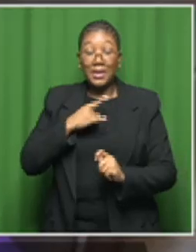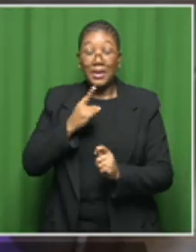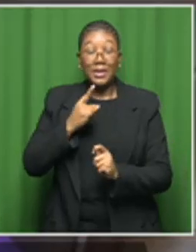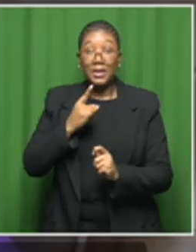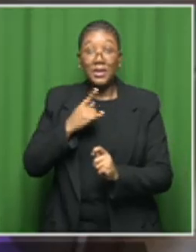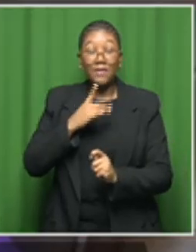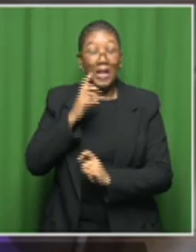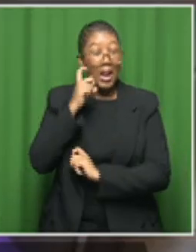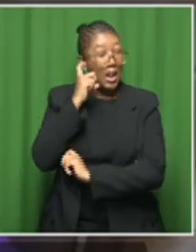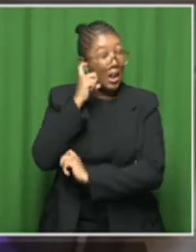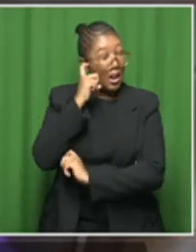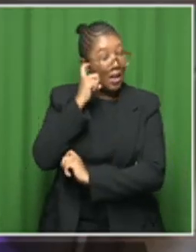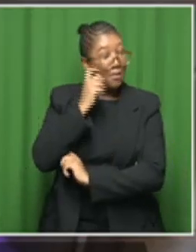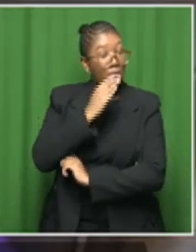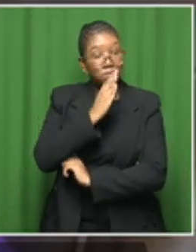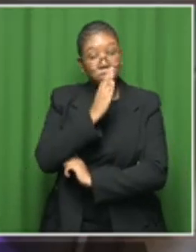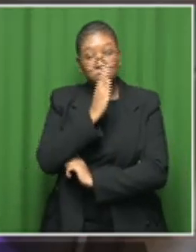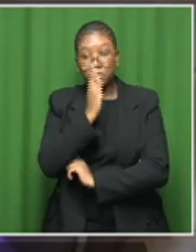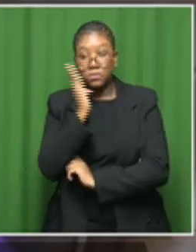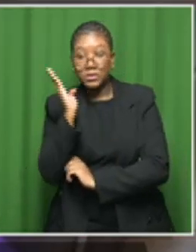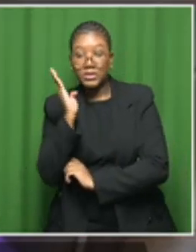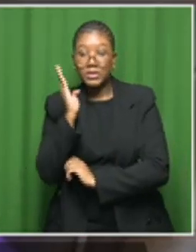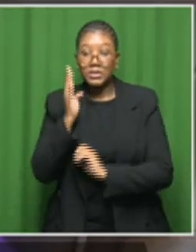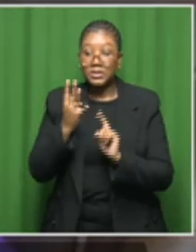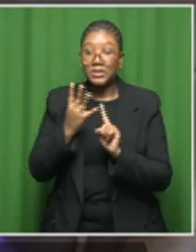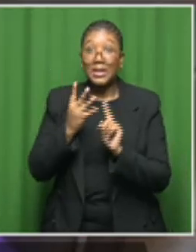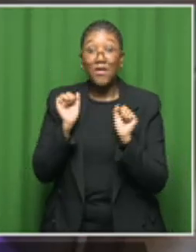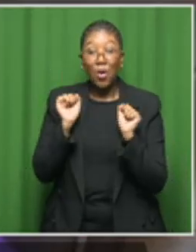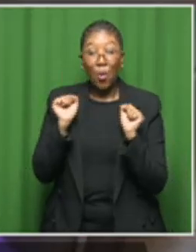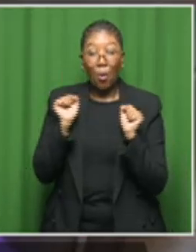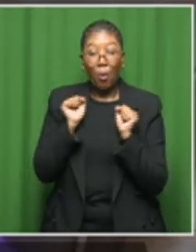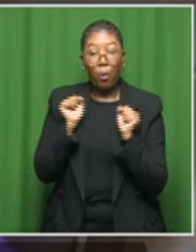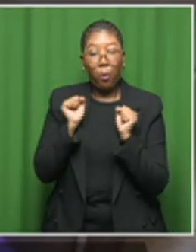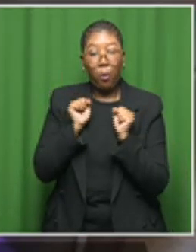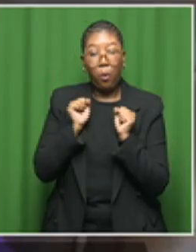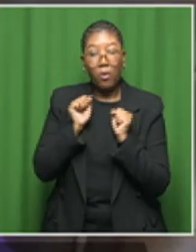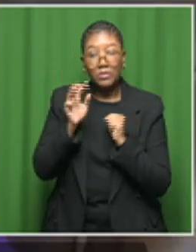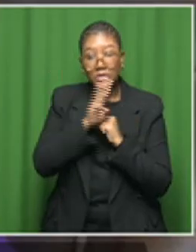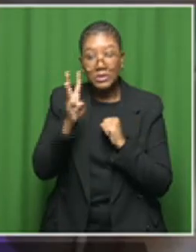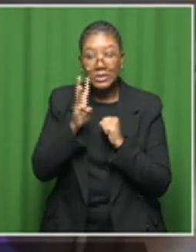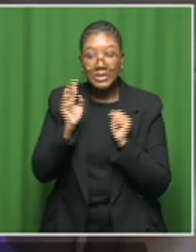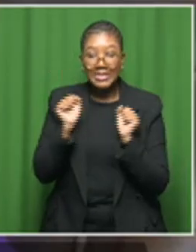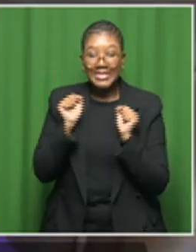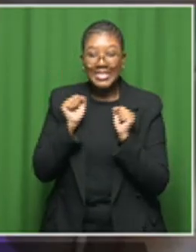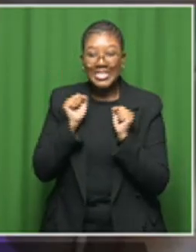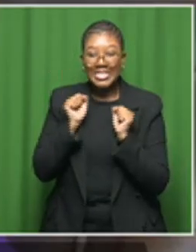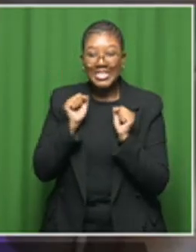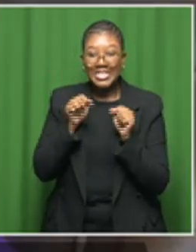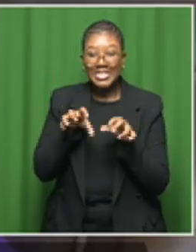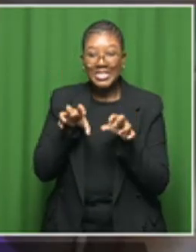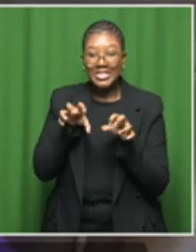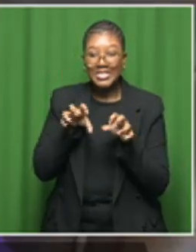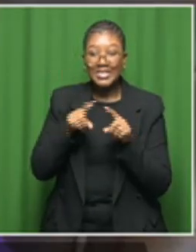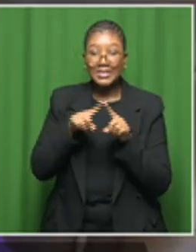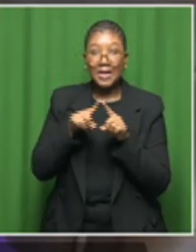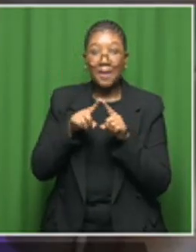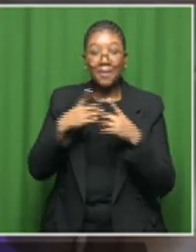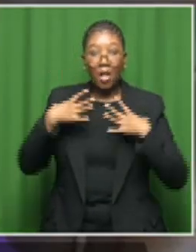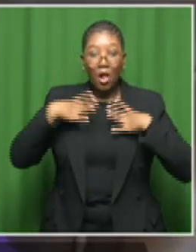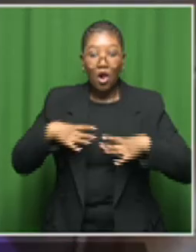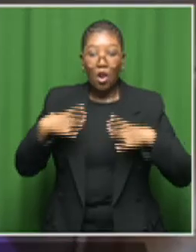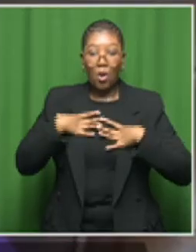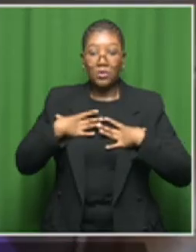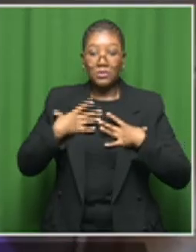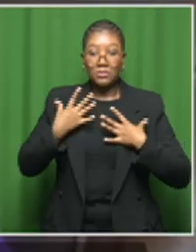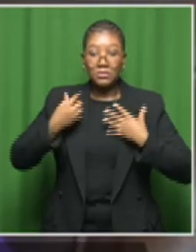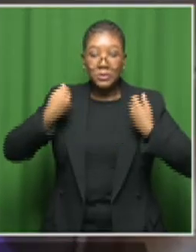then during winter times, I would get extremely cold to a point where I put on like layers and layers of clothing, but I'd still